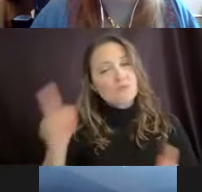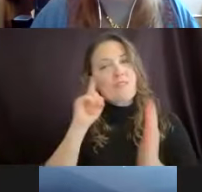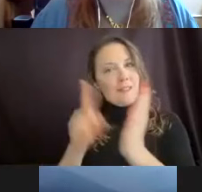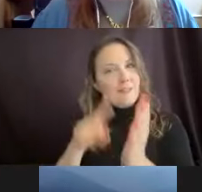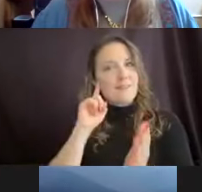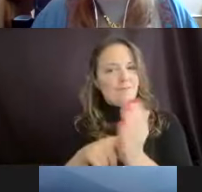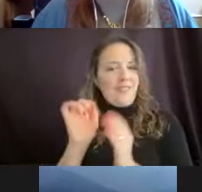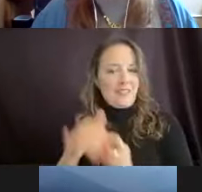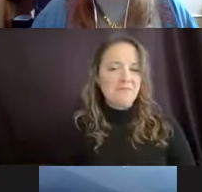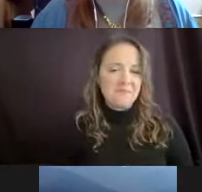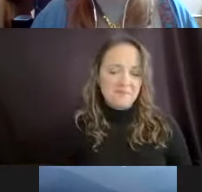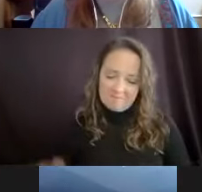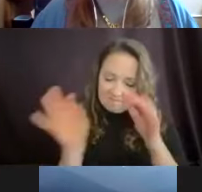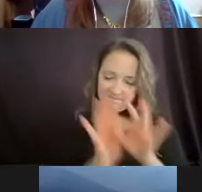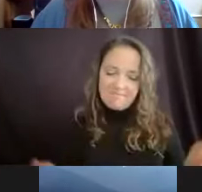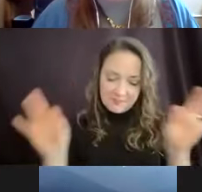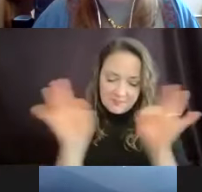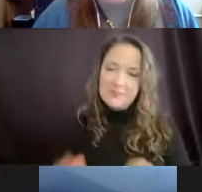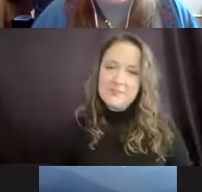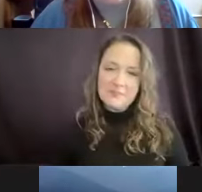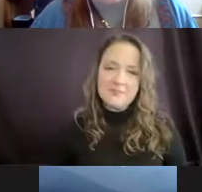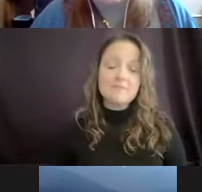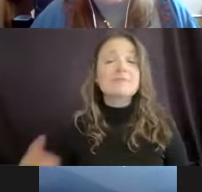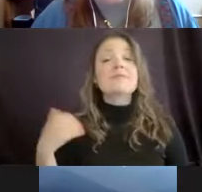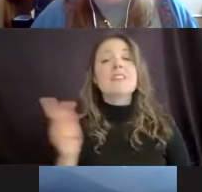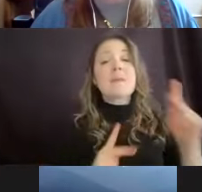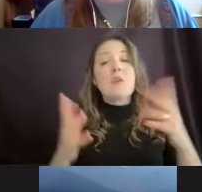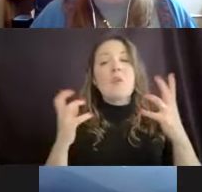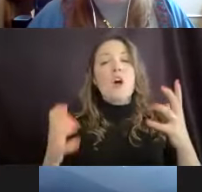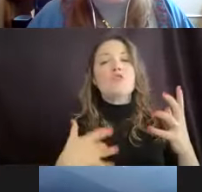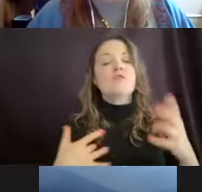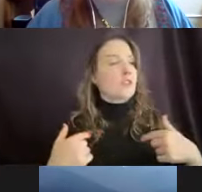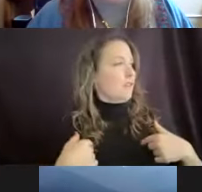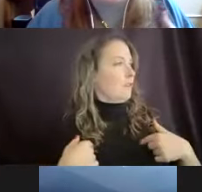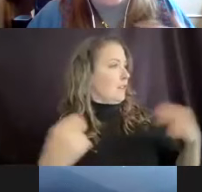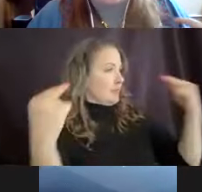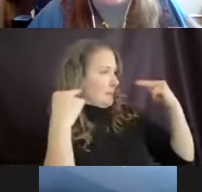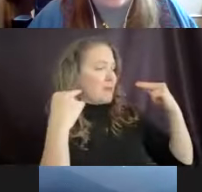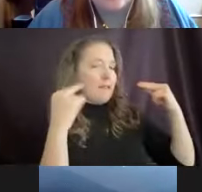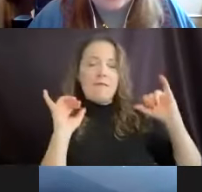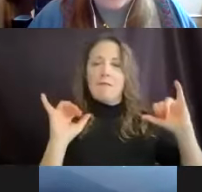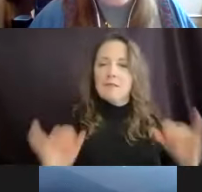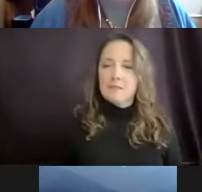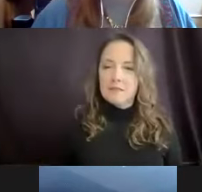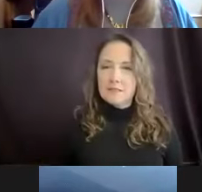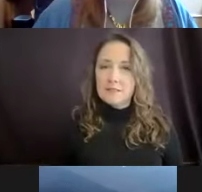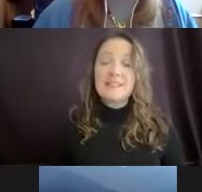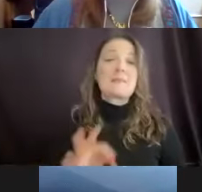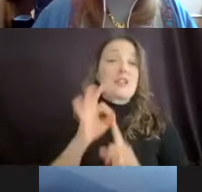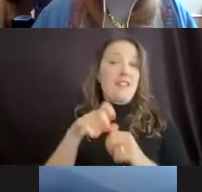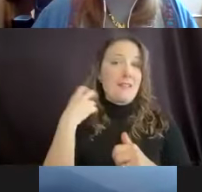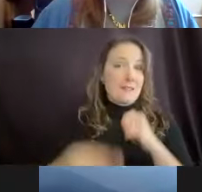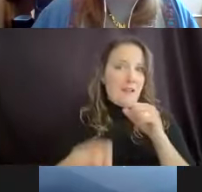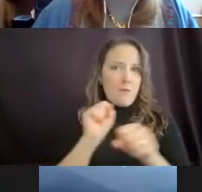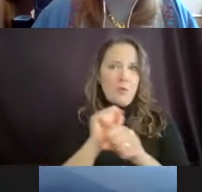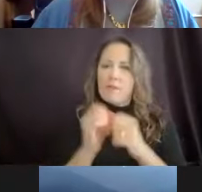Recognize. It's really important. Young people want to feel seen for the work that they're doing, especially the hard internal work.